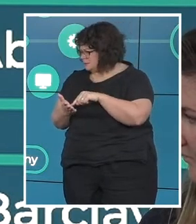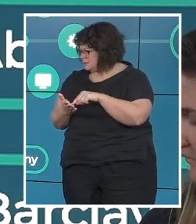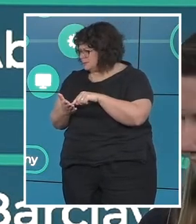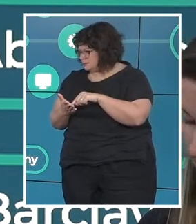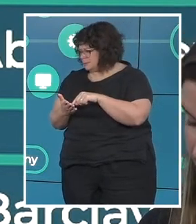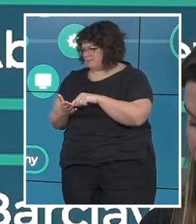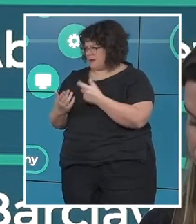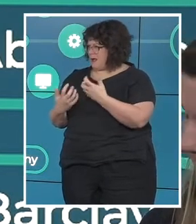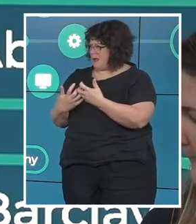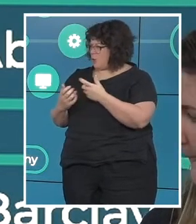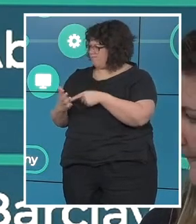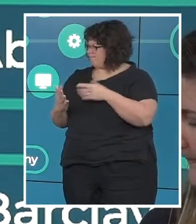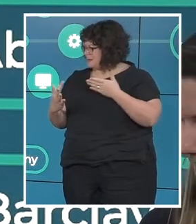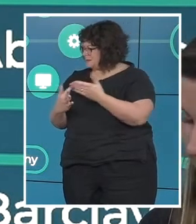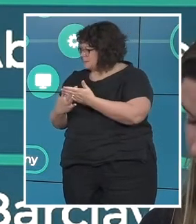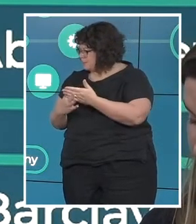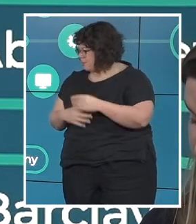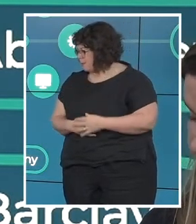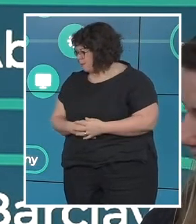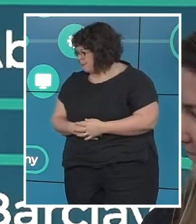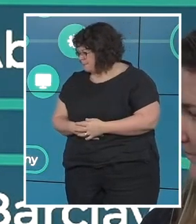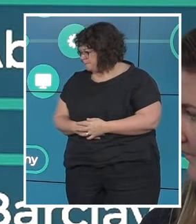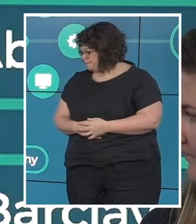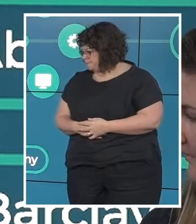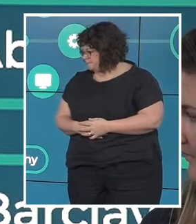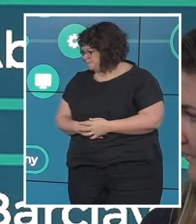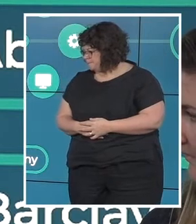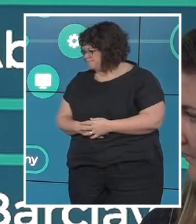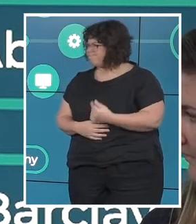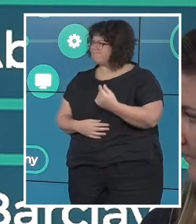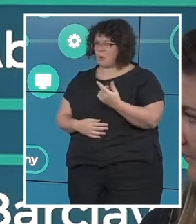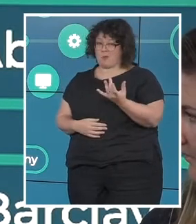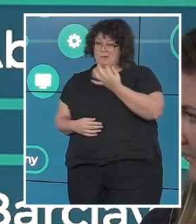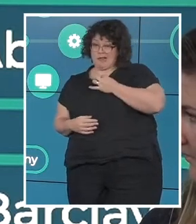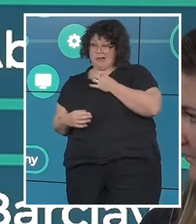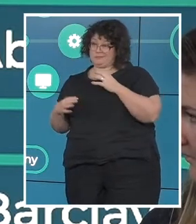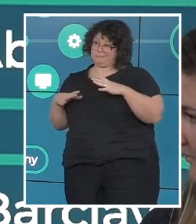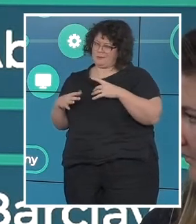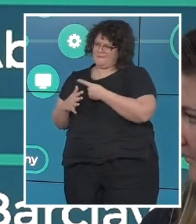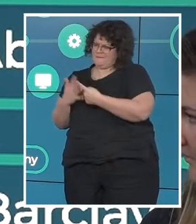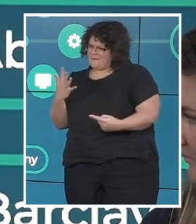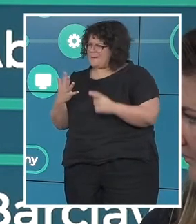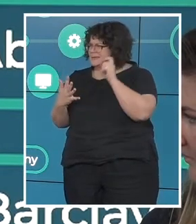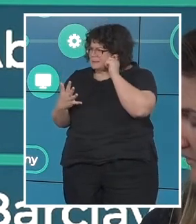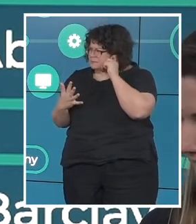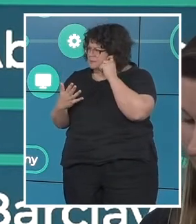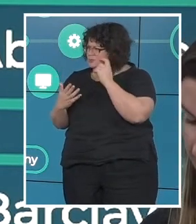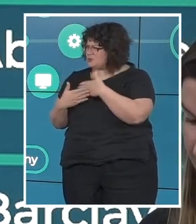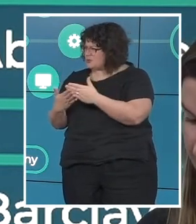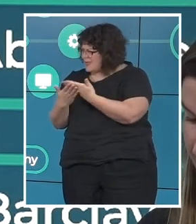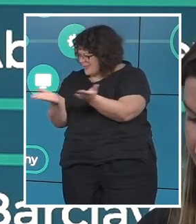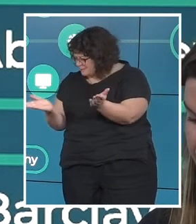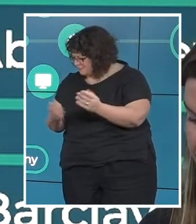important. And I would say that first and foremost is to understand what an accessible document really is and how